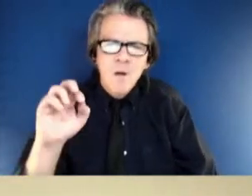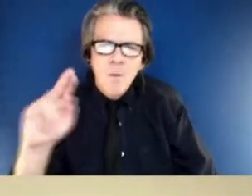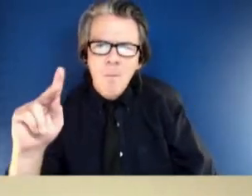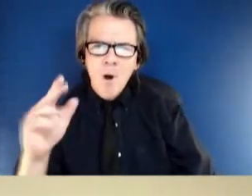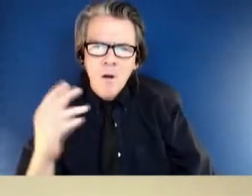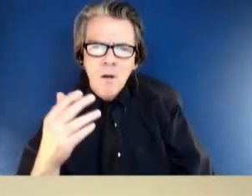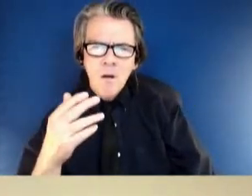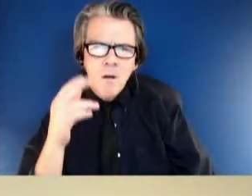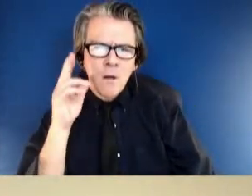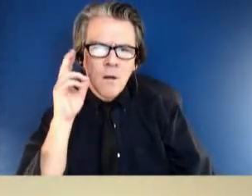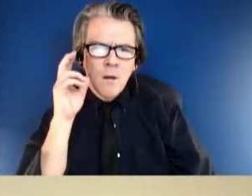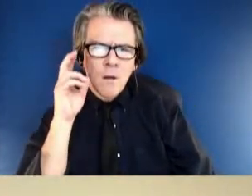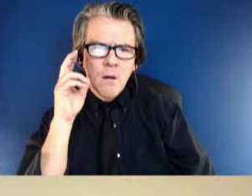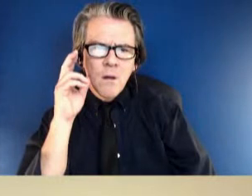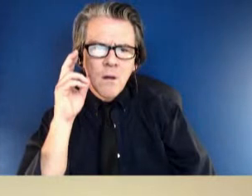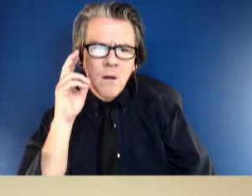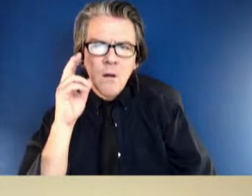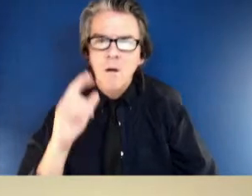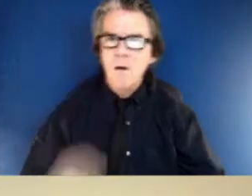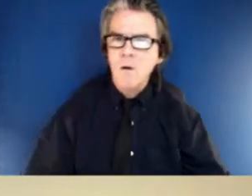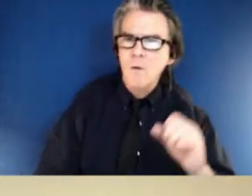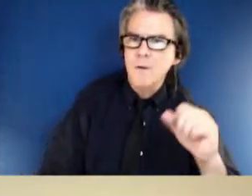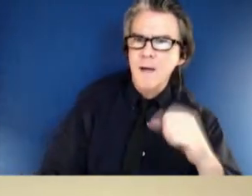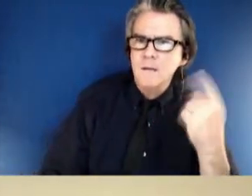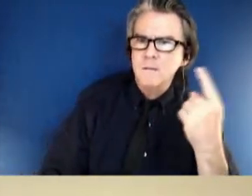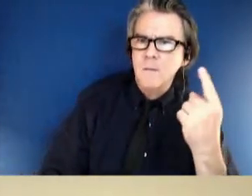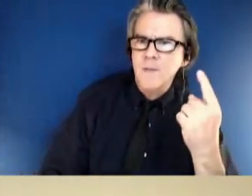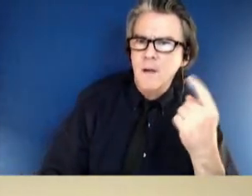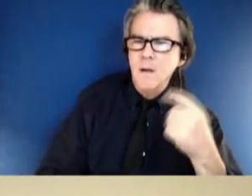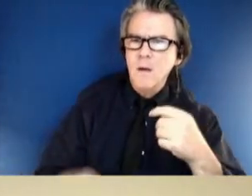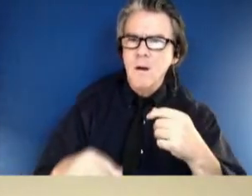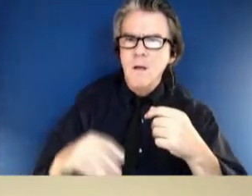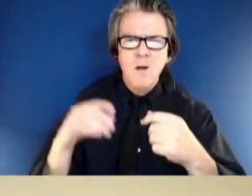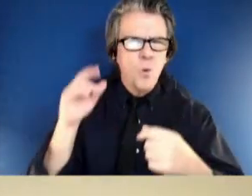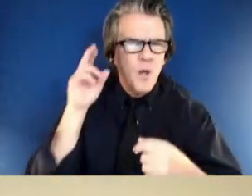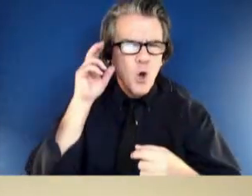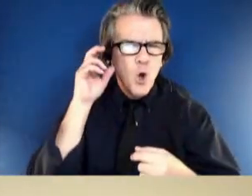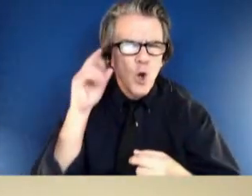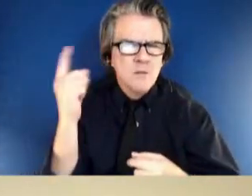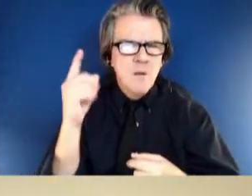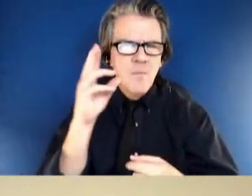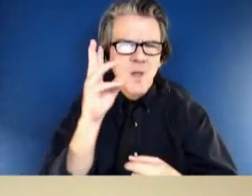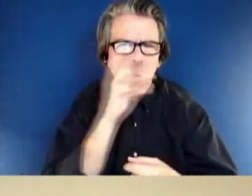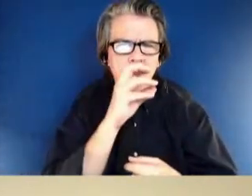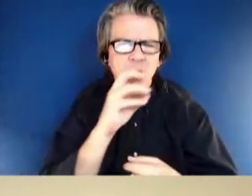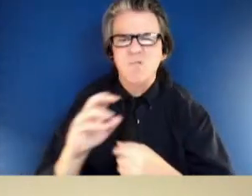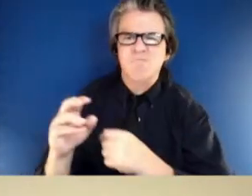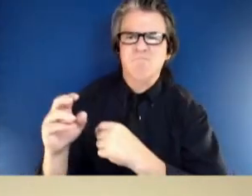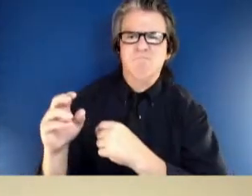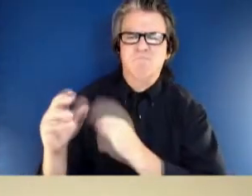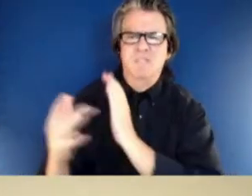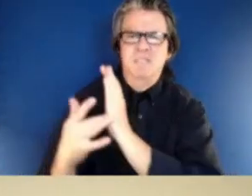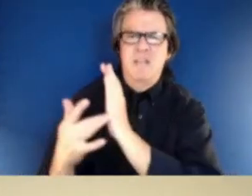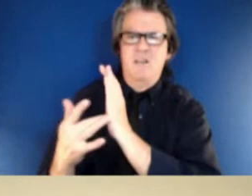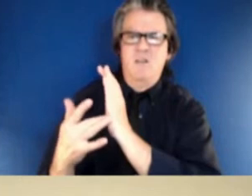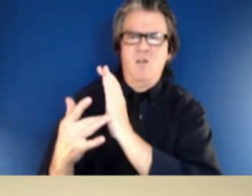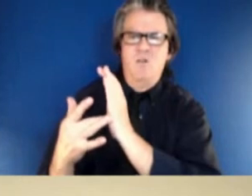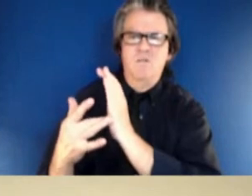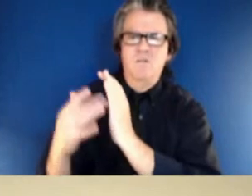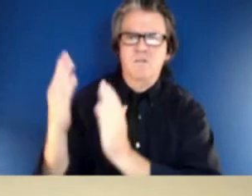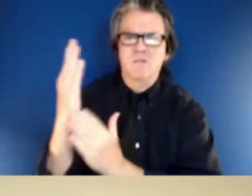Mark, you still there? Yeah, I'm going to do a mic check. I think we had a technical difficulty, but you look good to